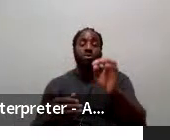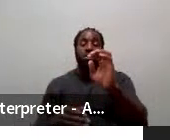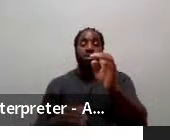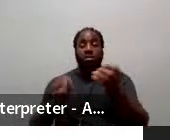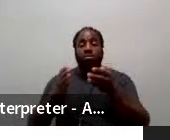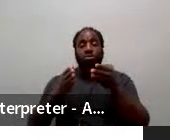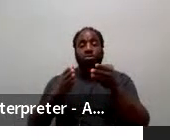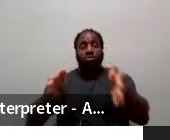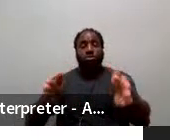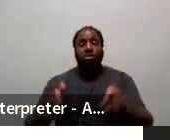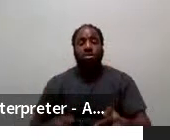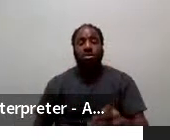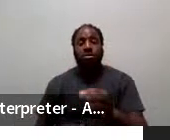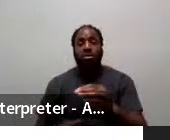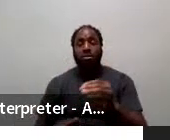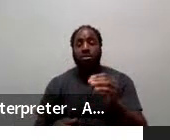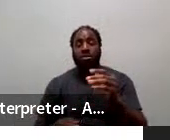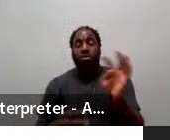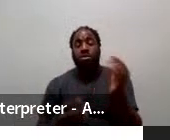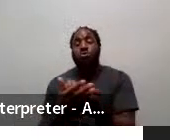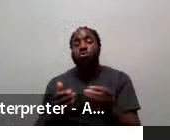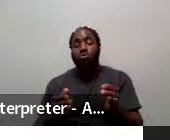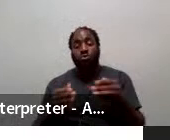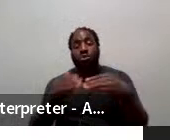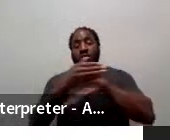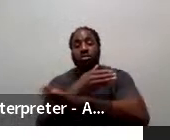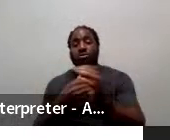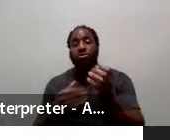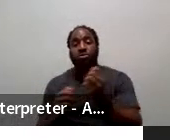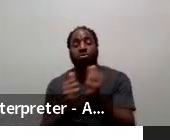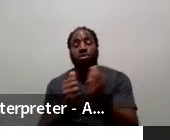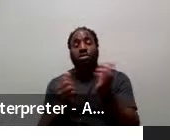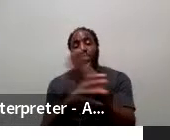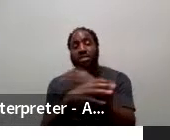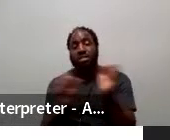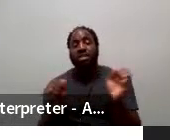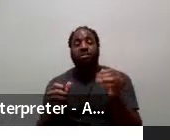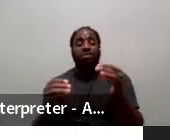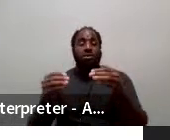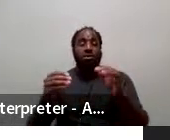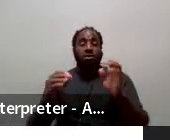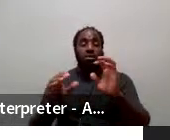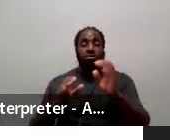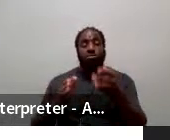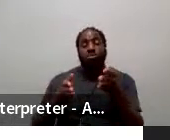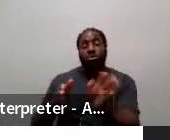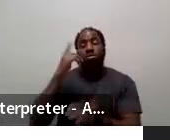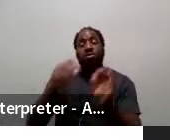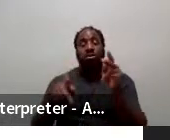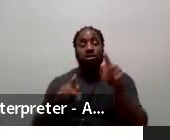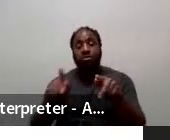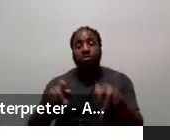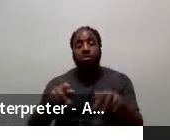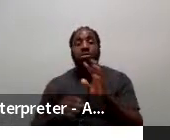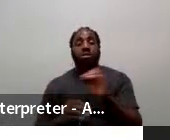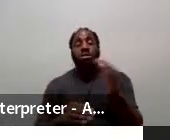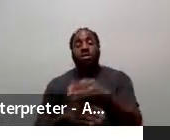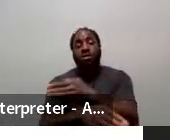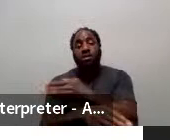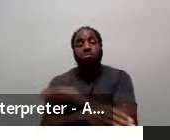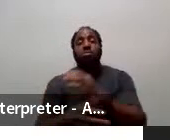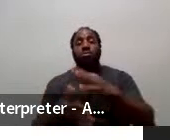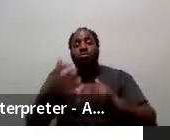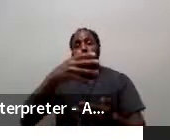and the new station entrance with safer conditions for pedestrians coming to and from the station and improved circulation for